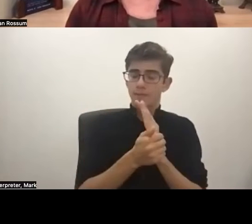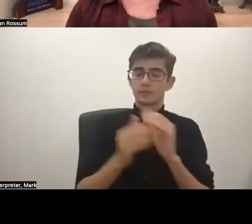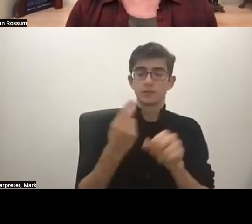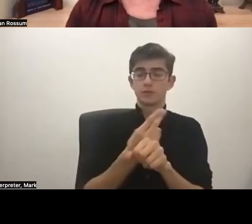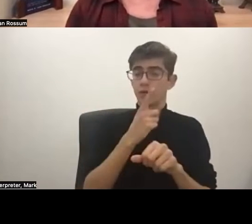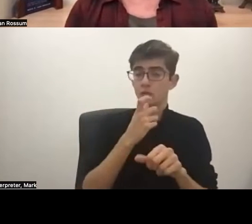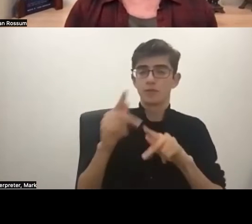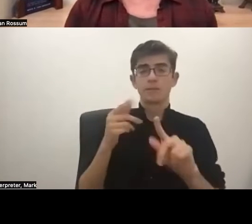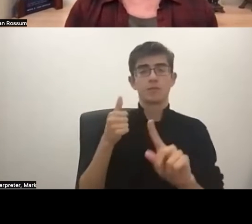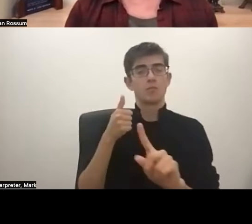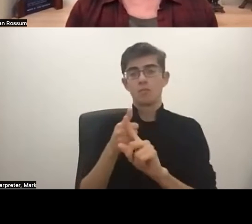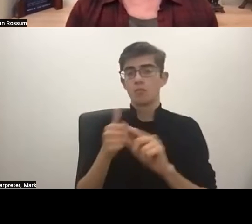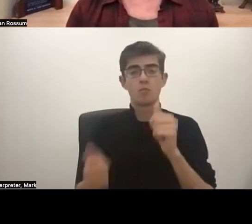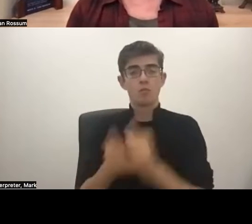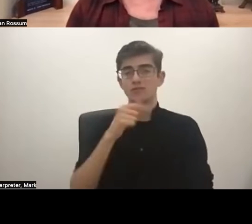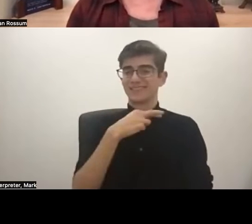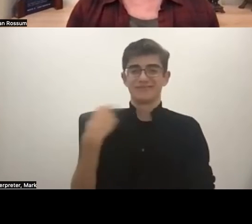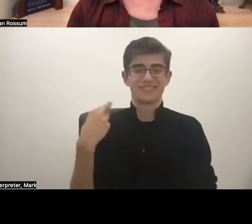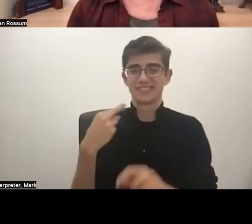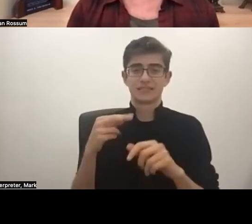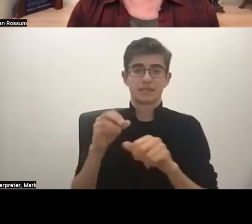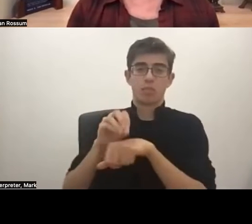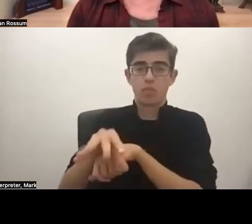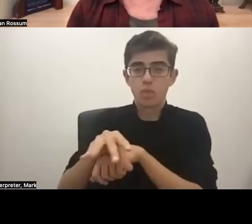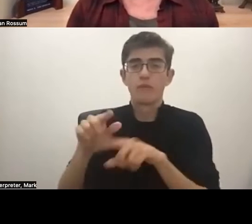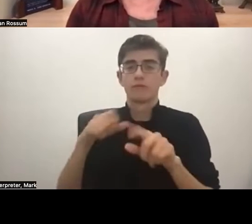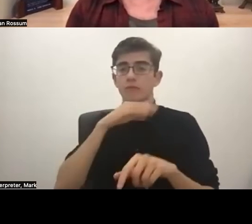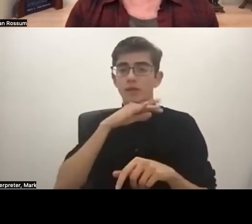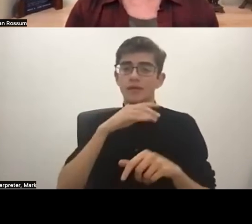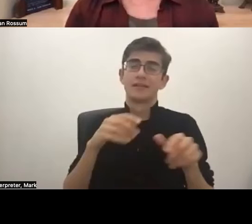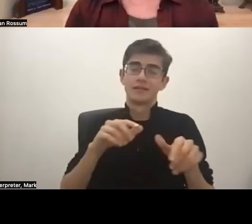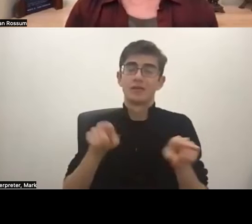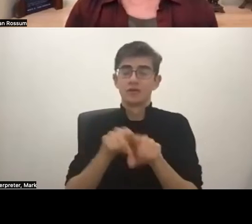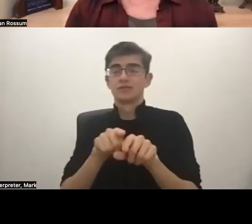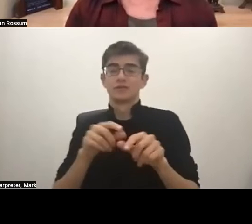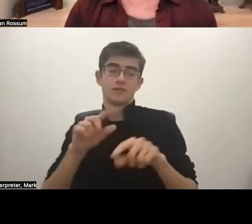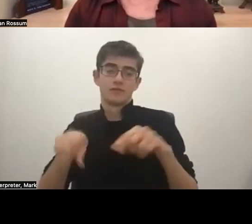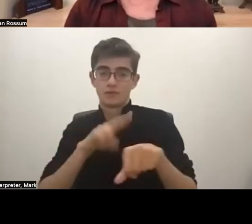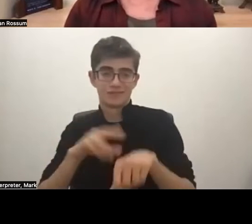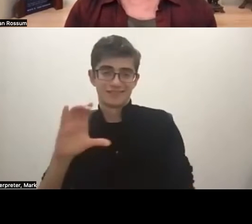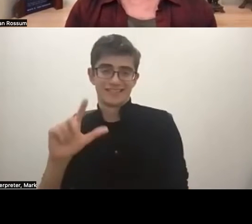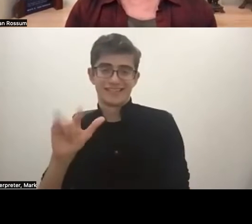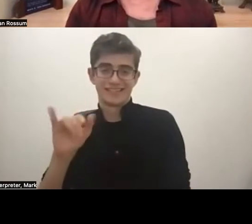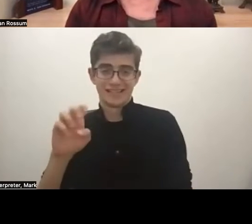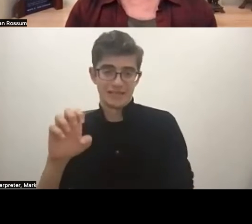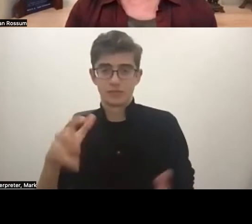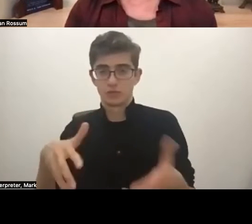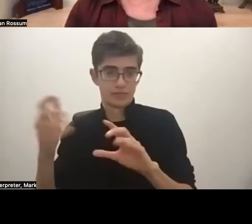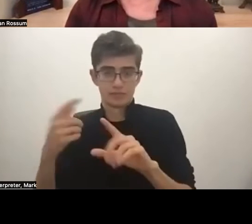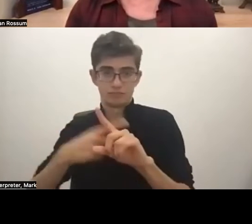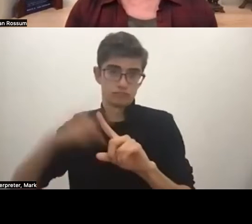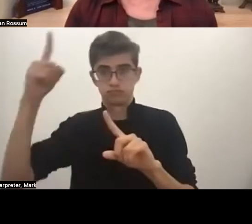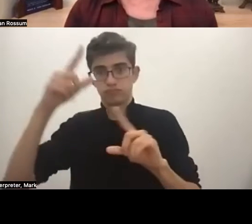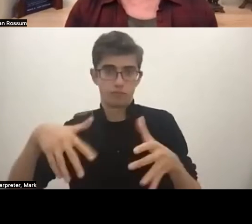the increasingly more potent climate crisis. Because what we don't want is for it to be abused